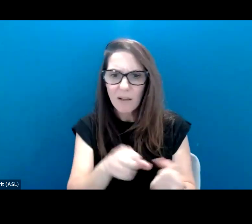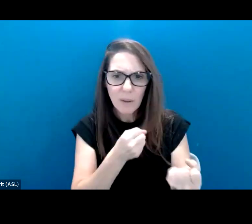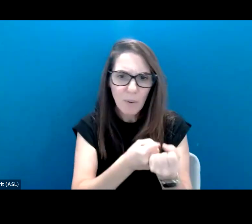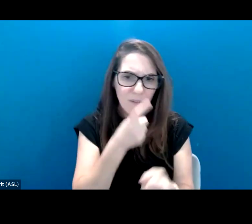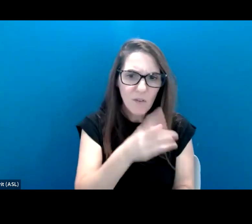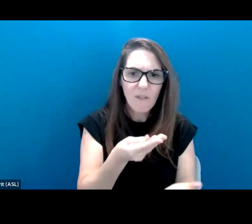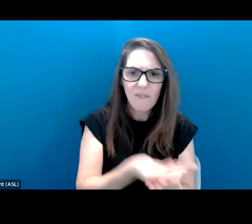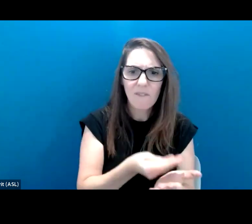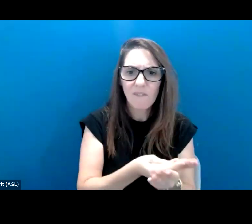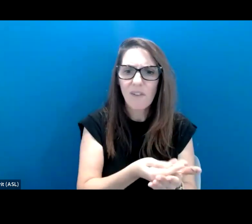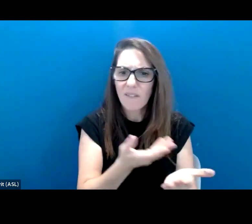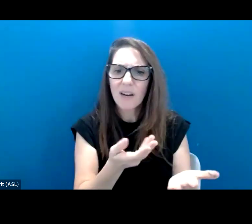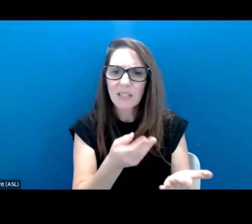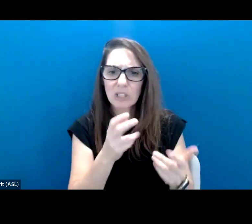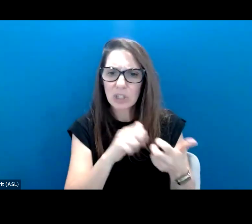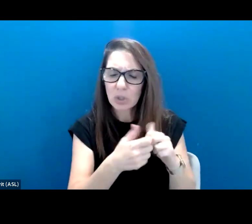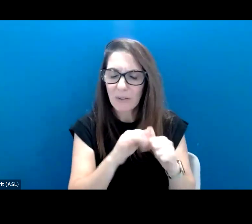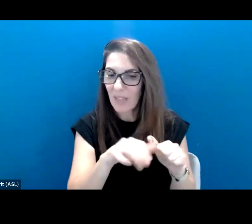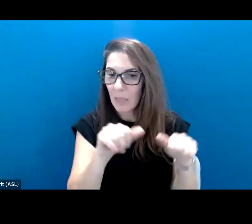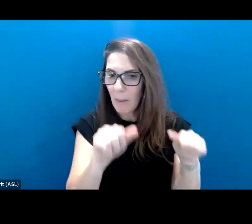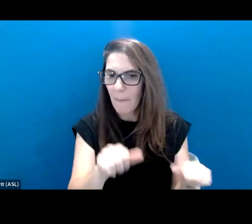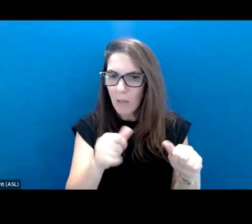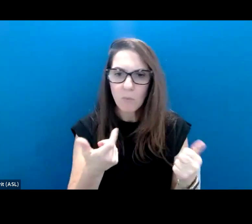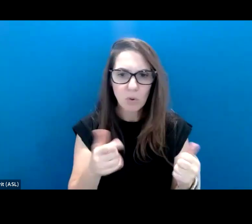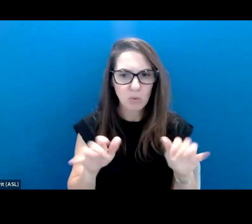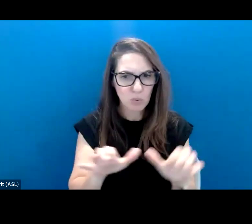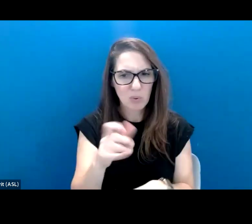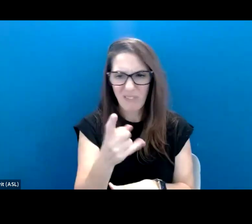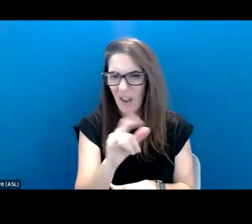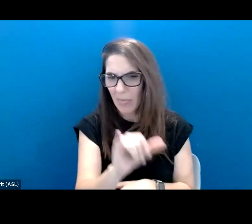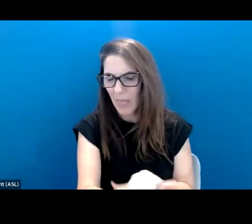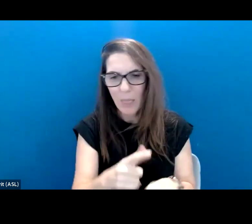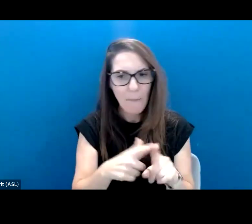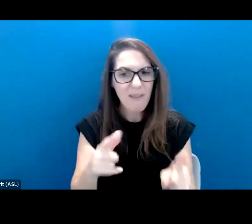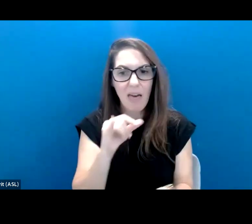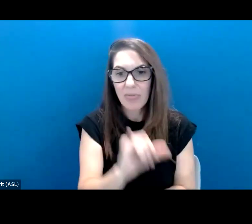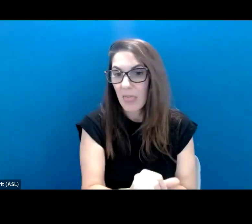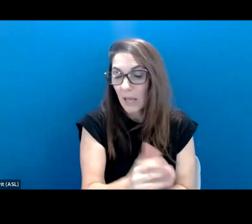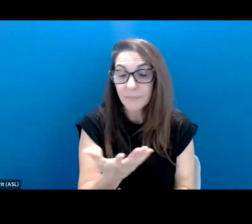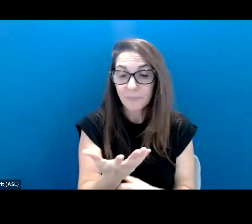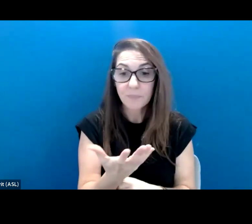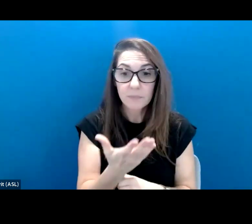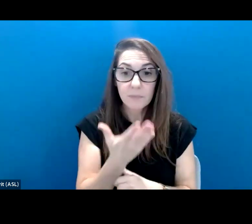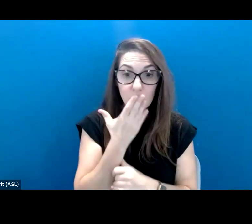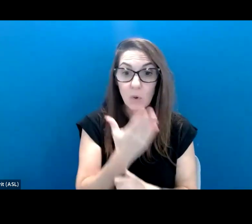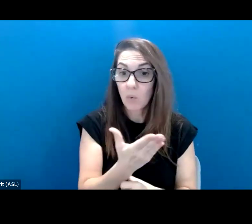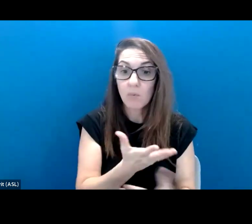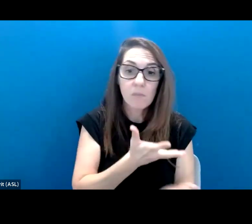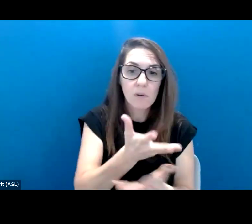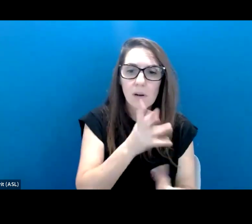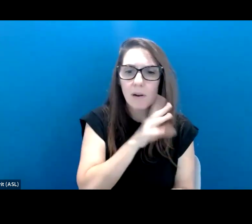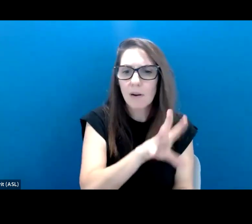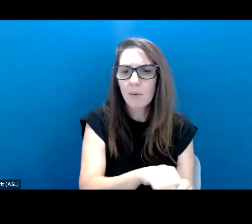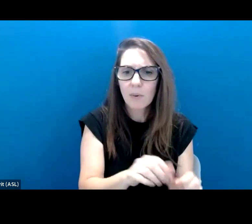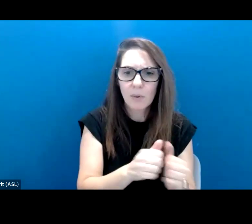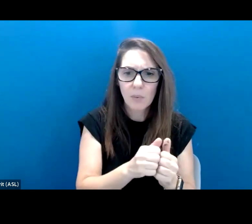the background about whether it's actually possible to do something like this. But that would be a good way to have engagement with the